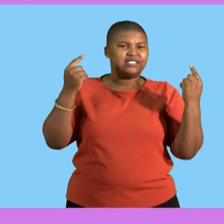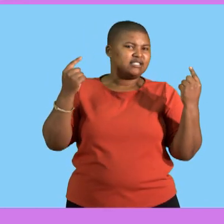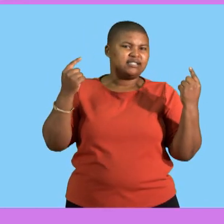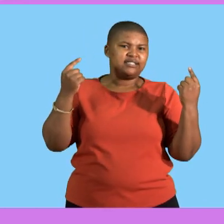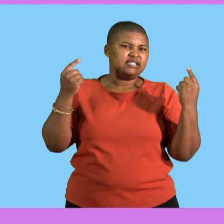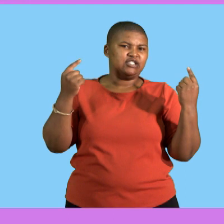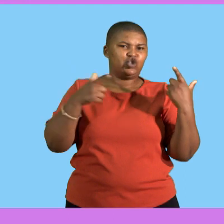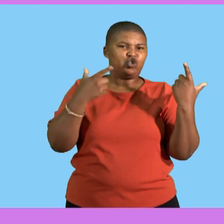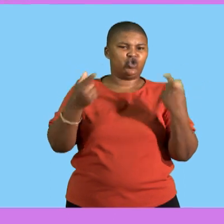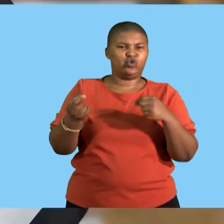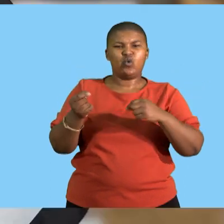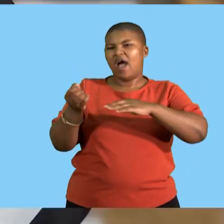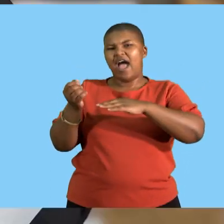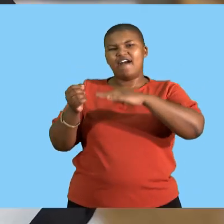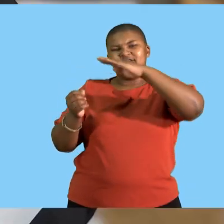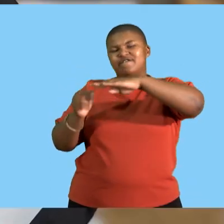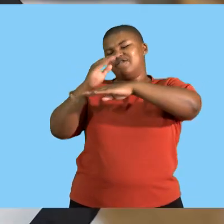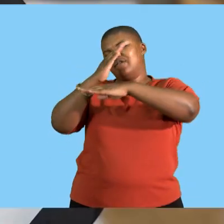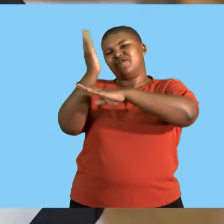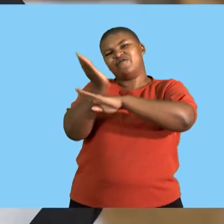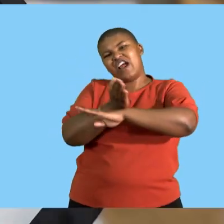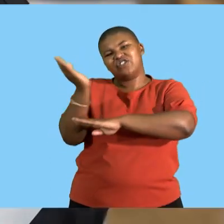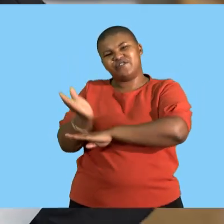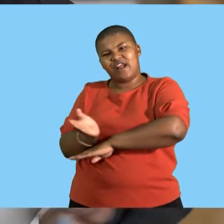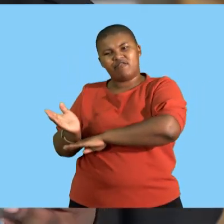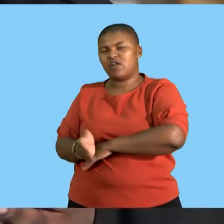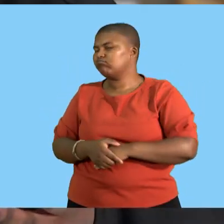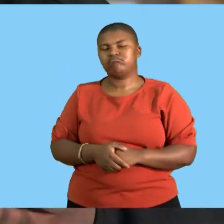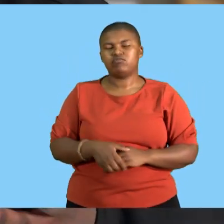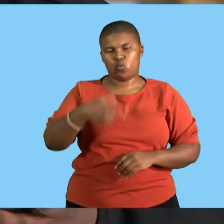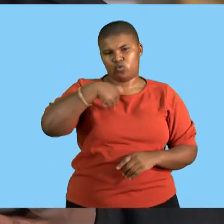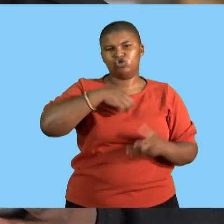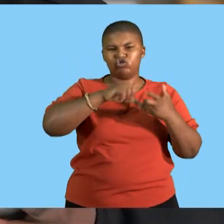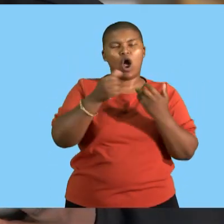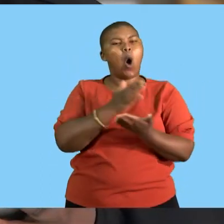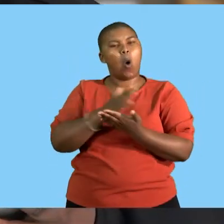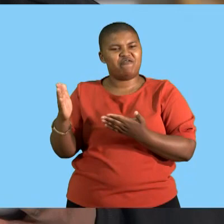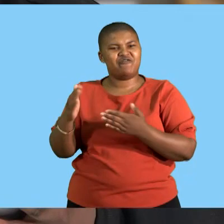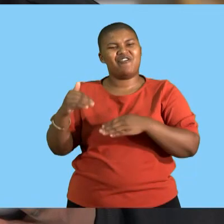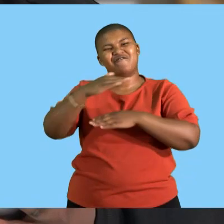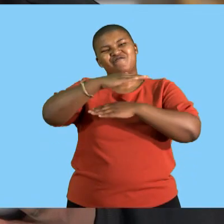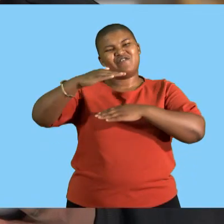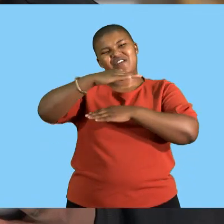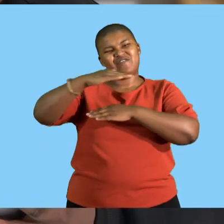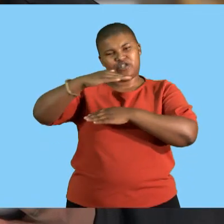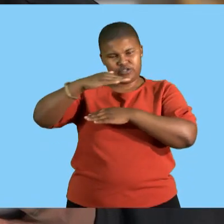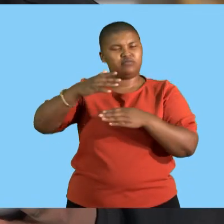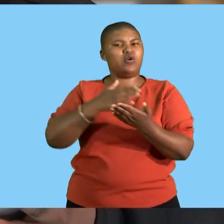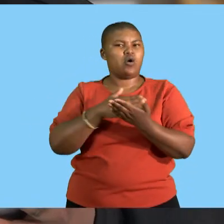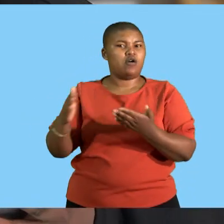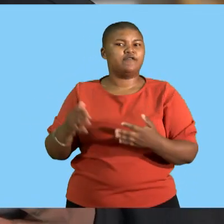work with fractions. So every time we start by eliminating fractions at all times. So now how do I eliminate